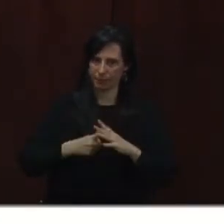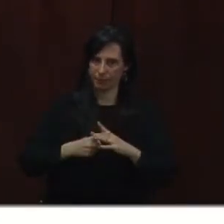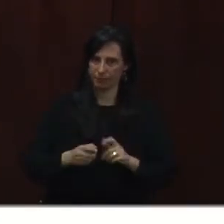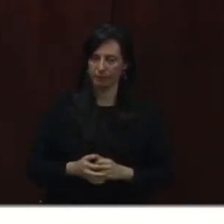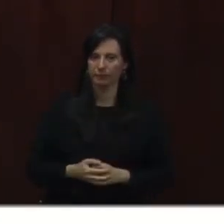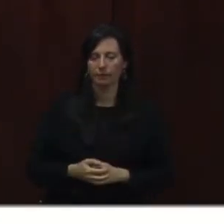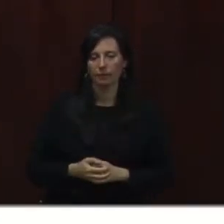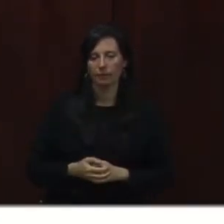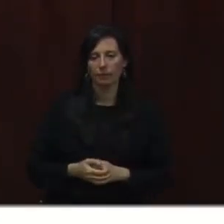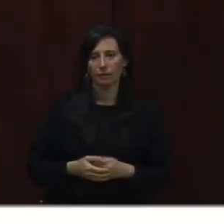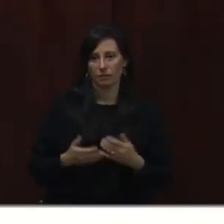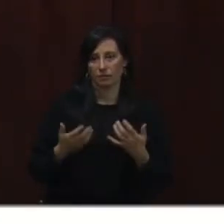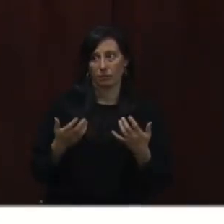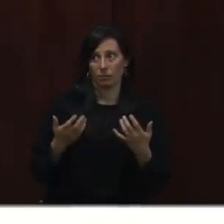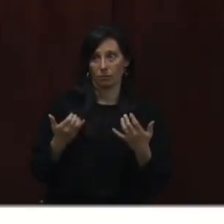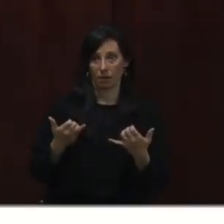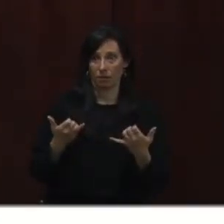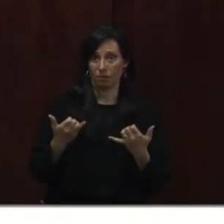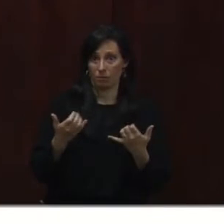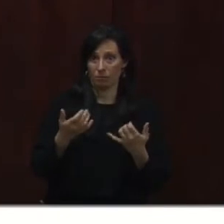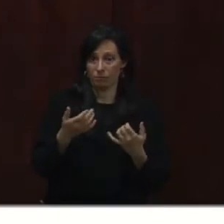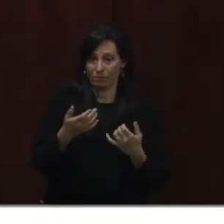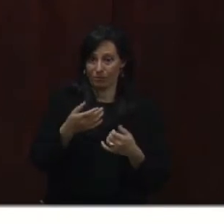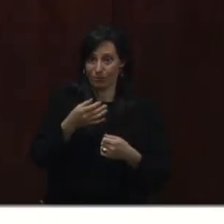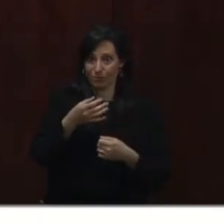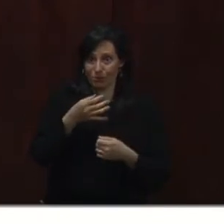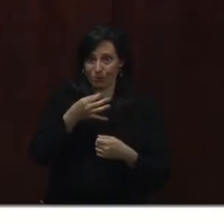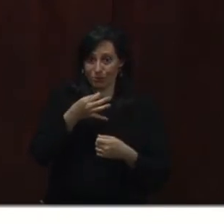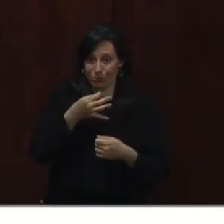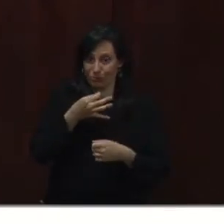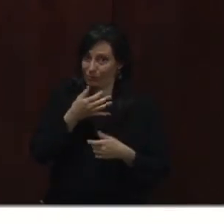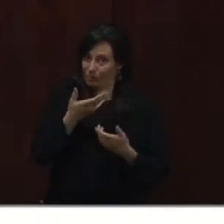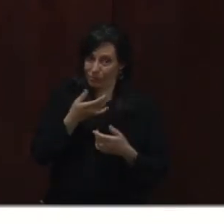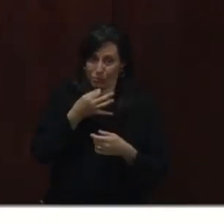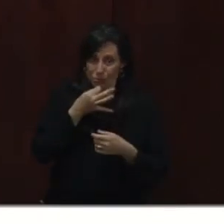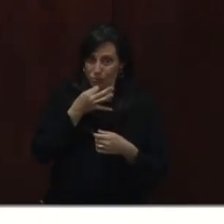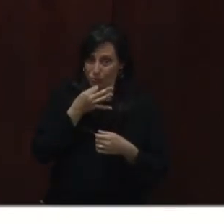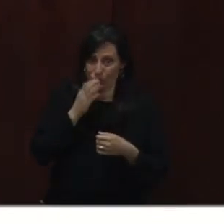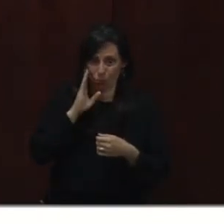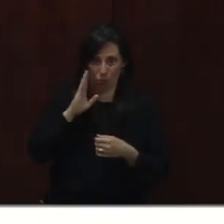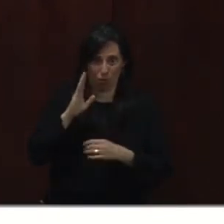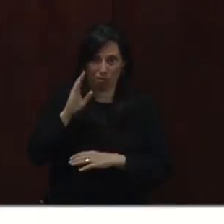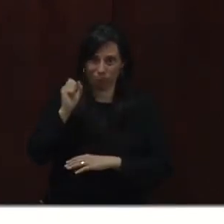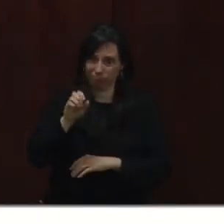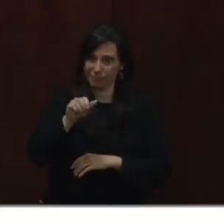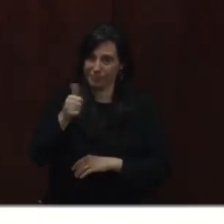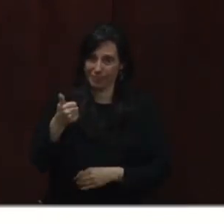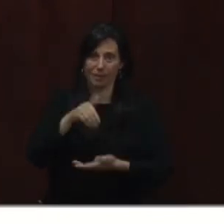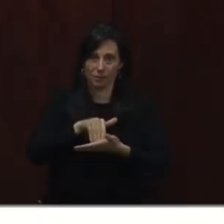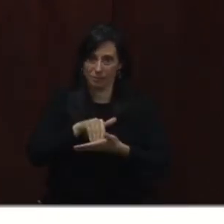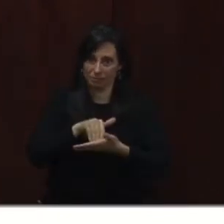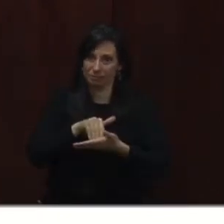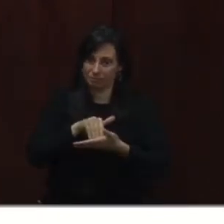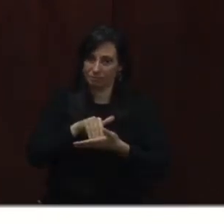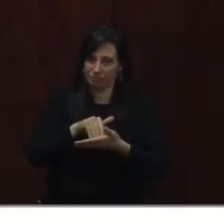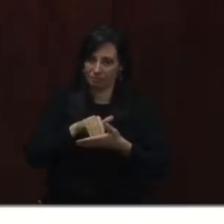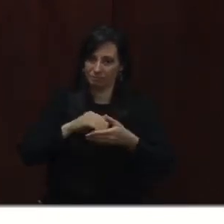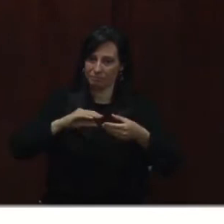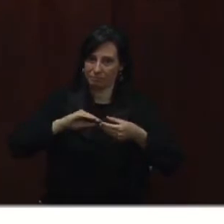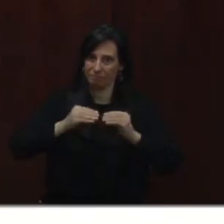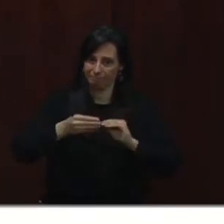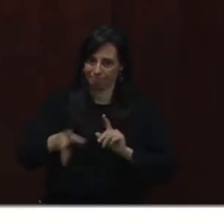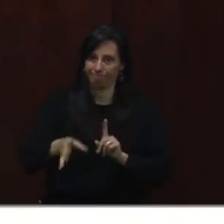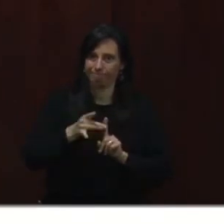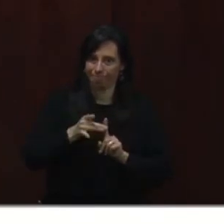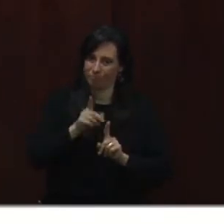So we are a day away from reaching 10,000. I have no doubt that we'll have more than 5 tomorrow. And so